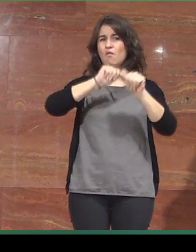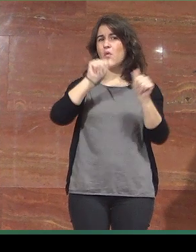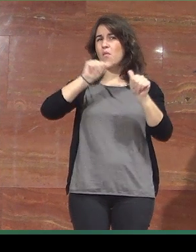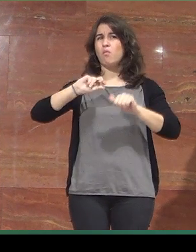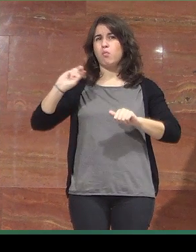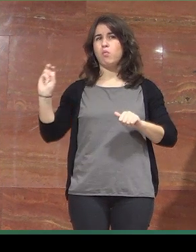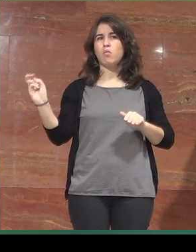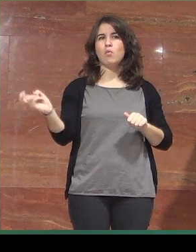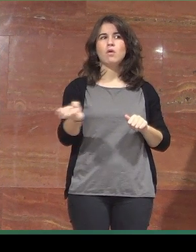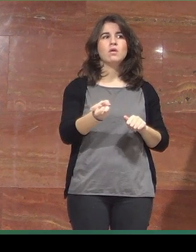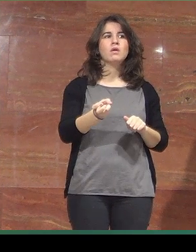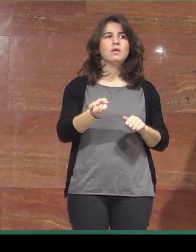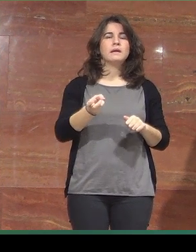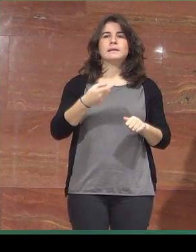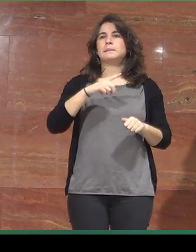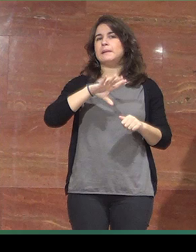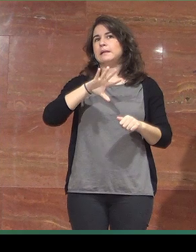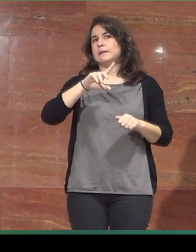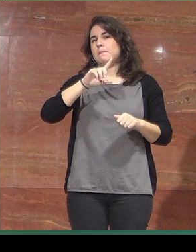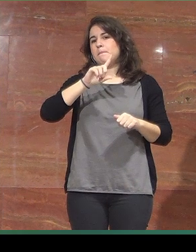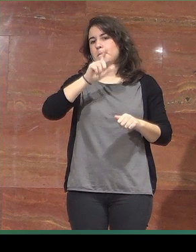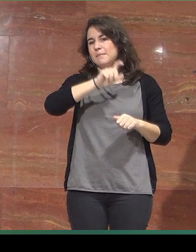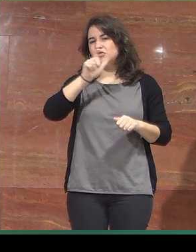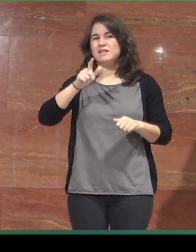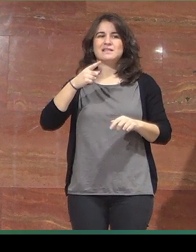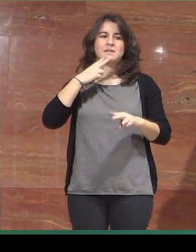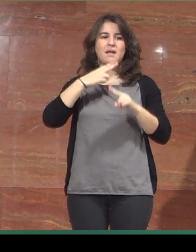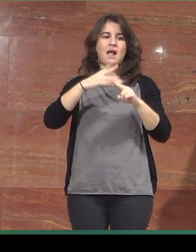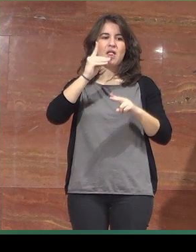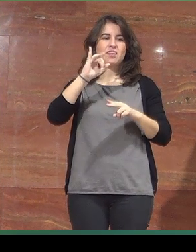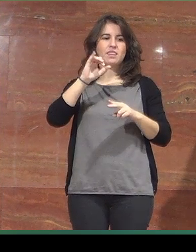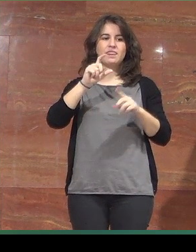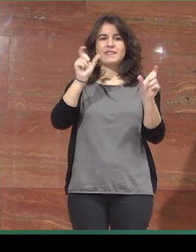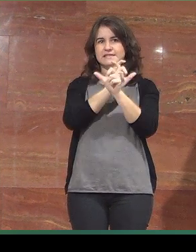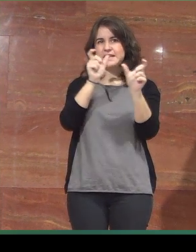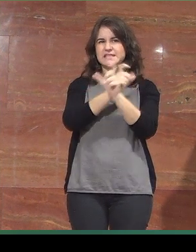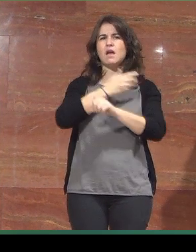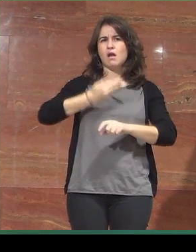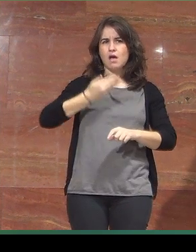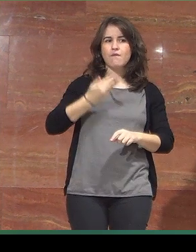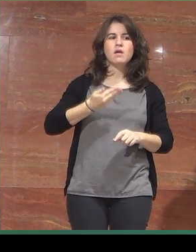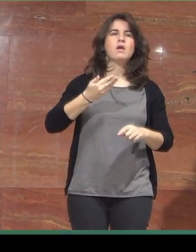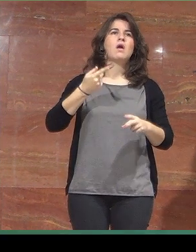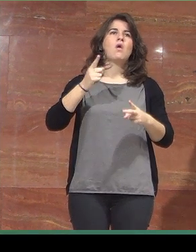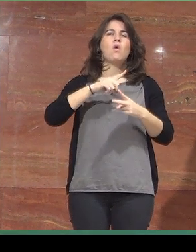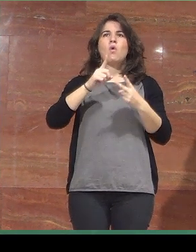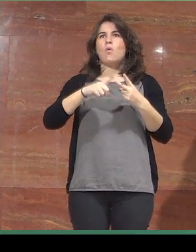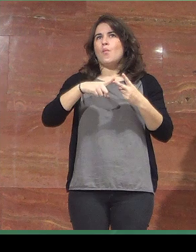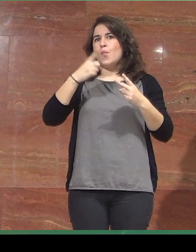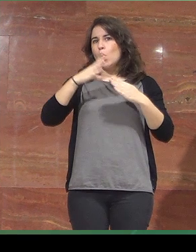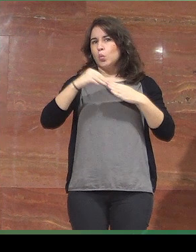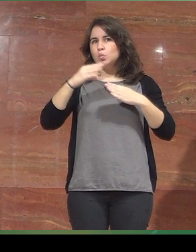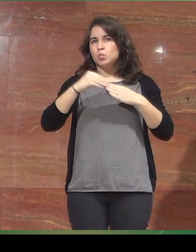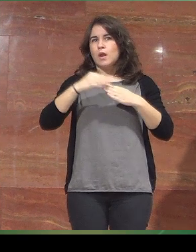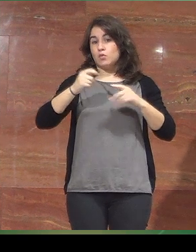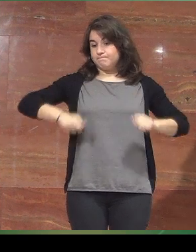People with severe dyslexia. We met with wheelchair users, both motorized and manual.